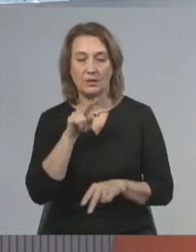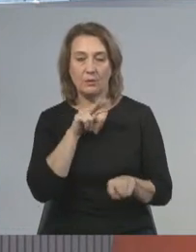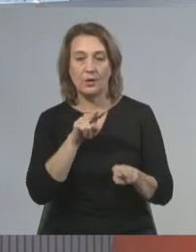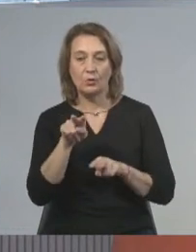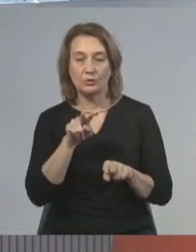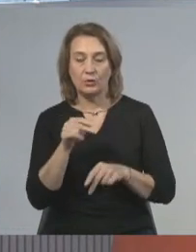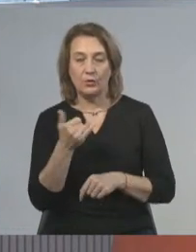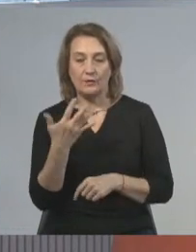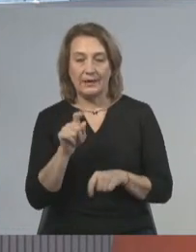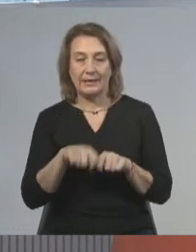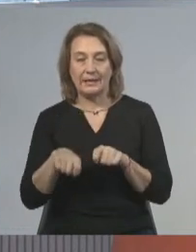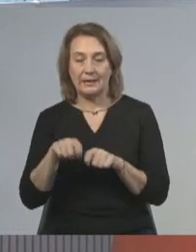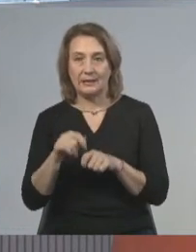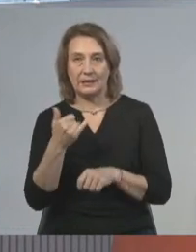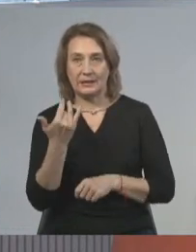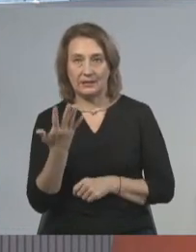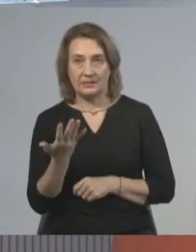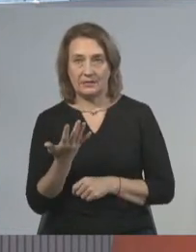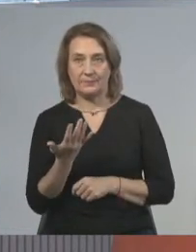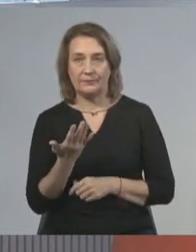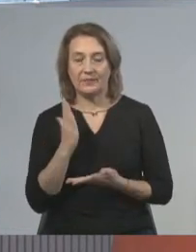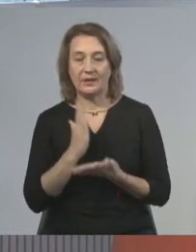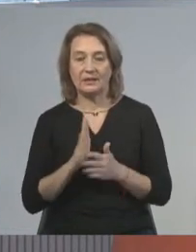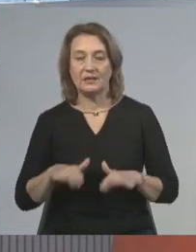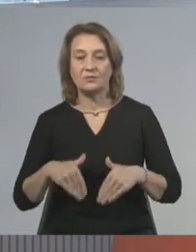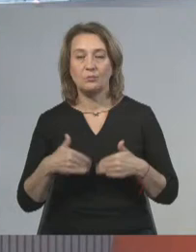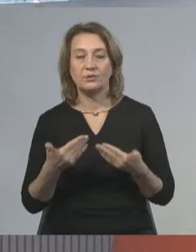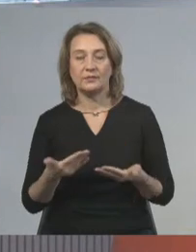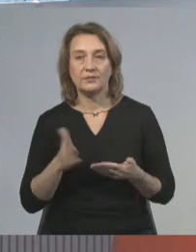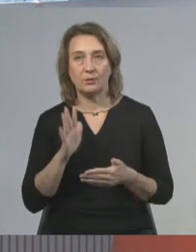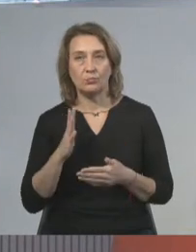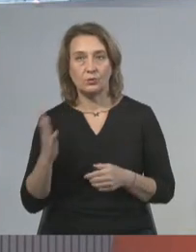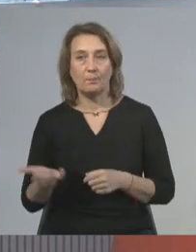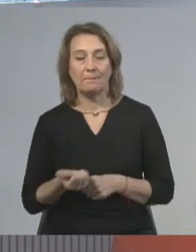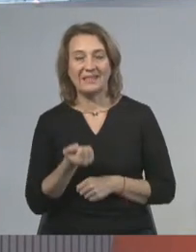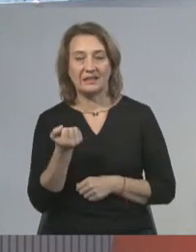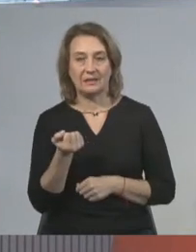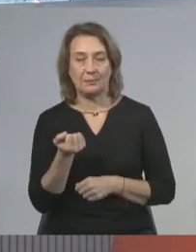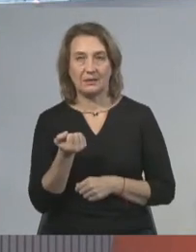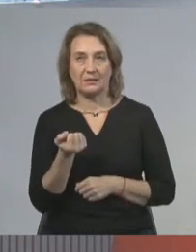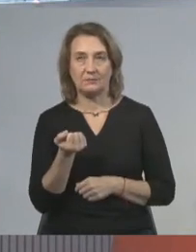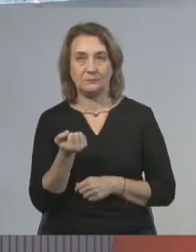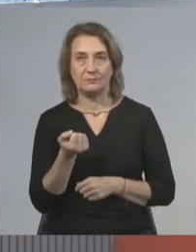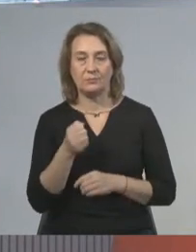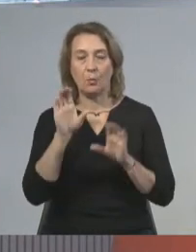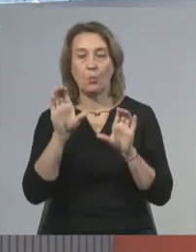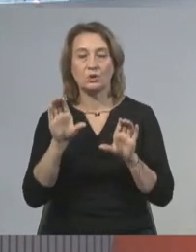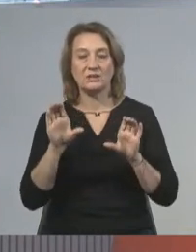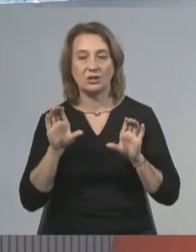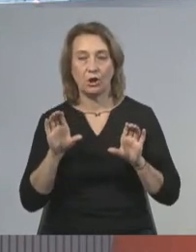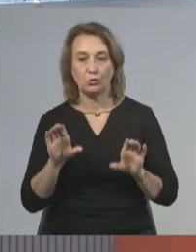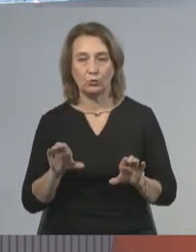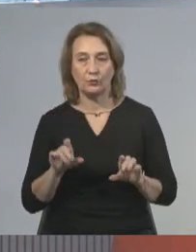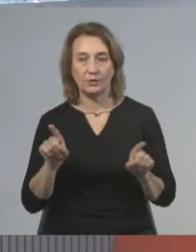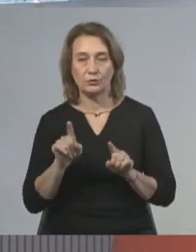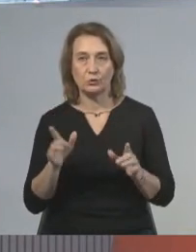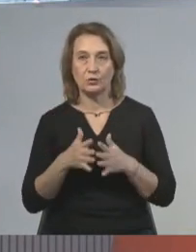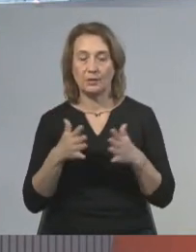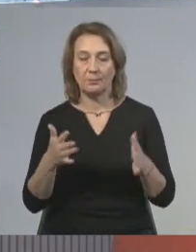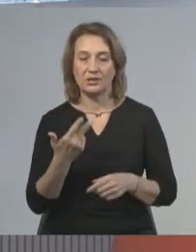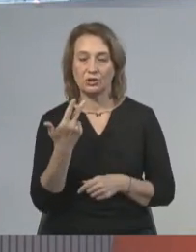advise to let the voters end and in some certain certain